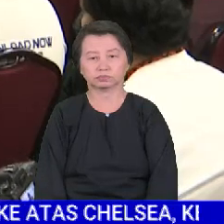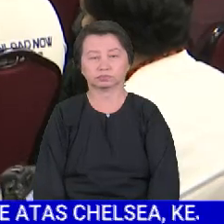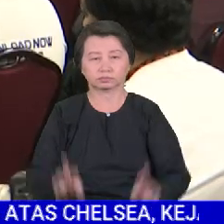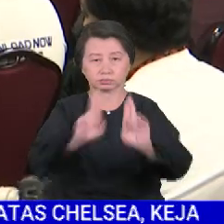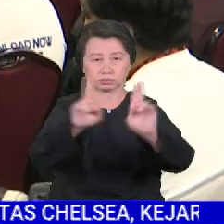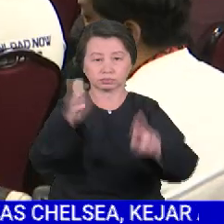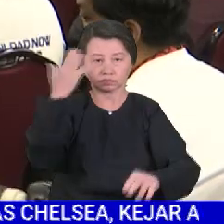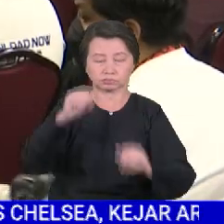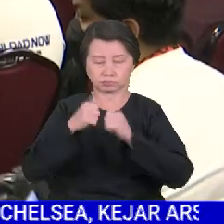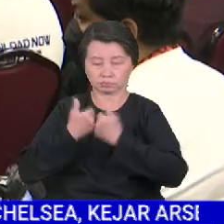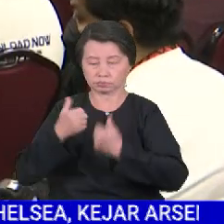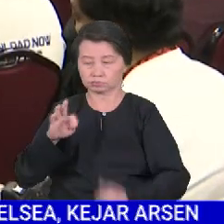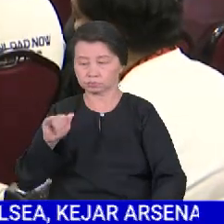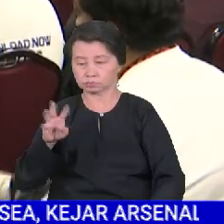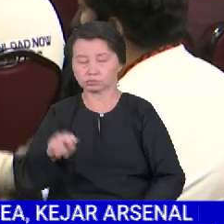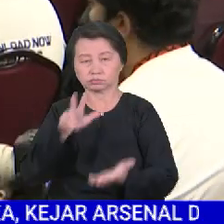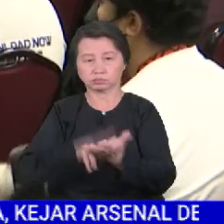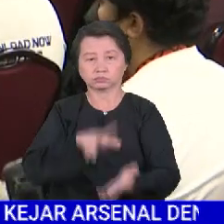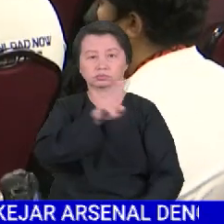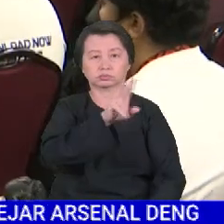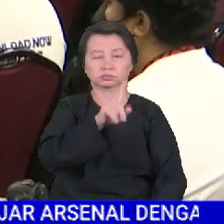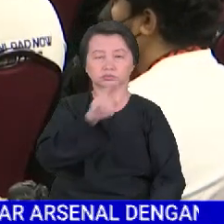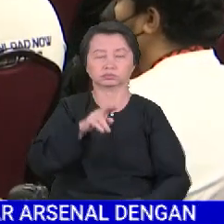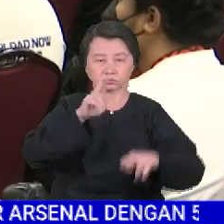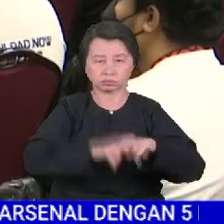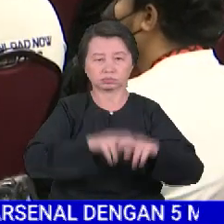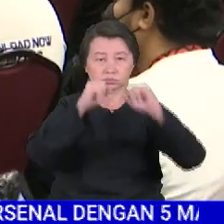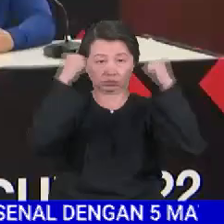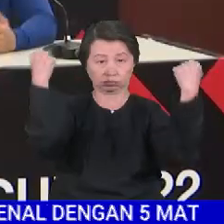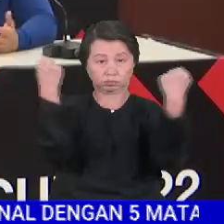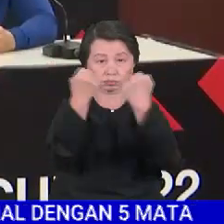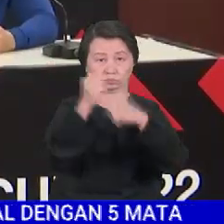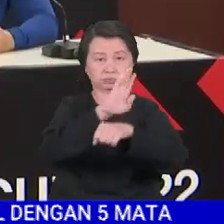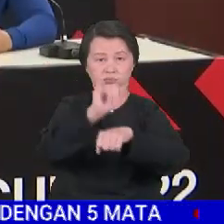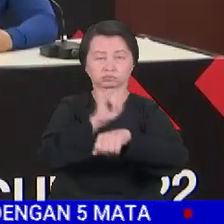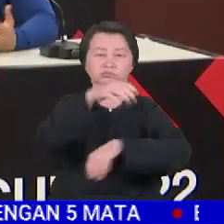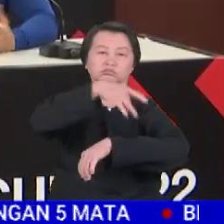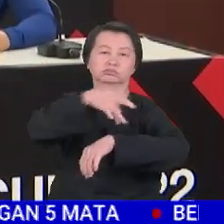Rabu lepas, Persatuan Bola Sepak Malaysia FM mengesahkan 21,000 tempat duduk di Stadium Nasional terpaksa